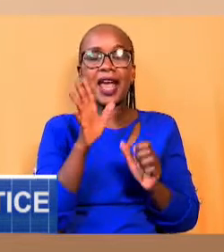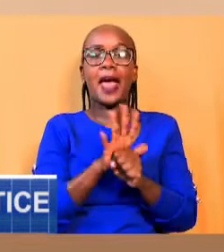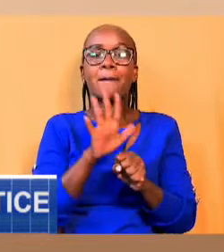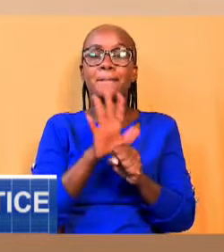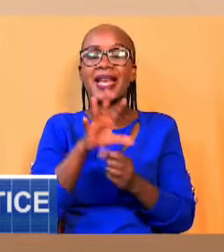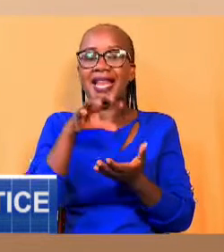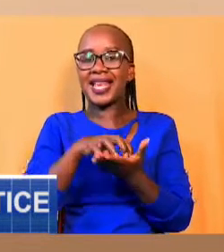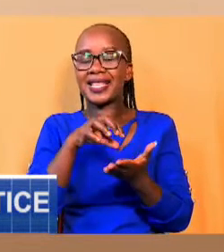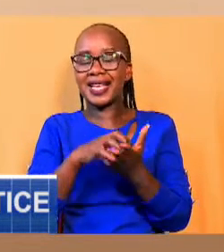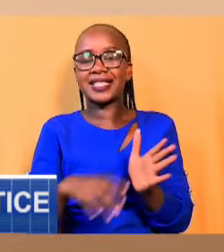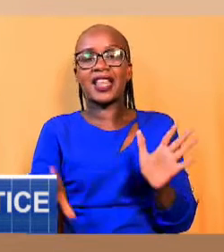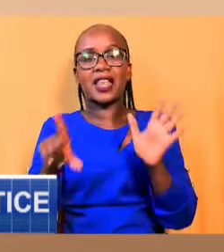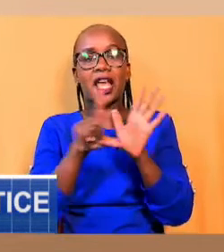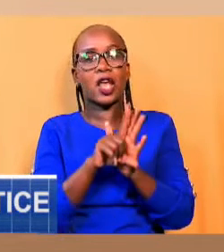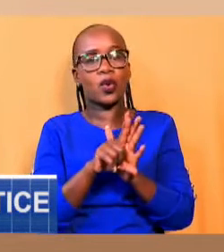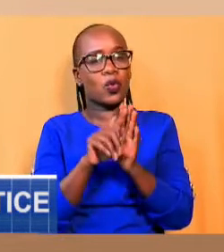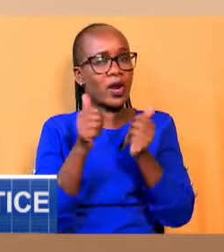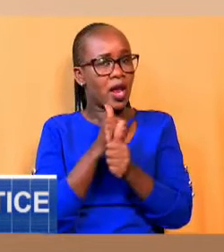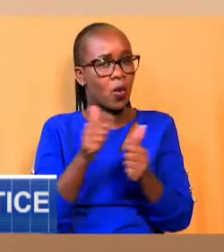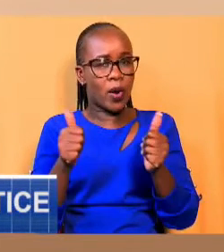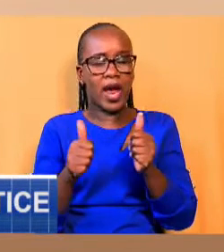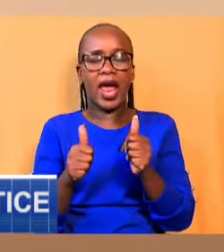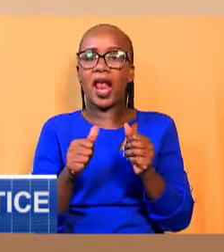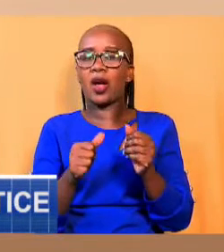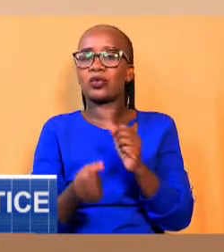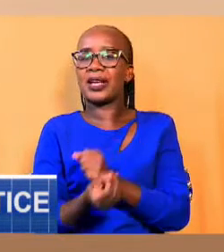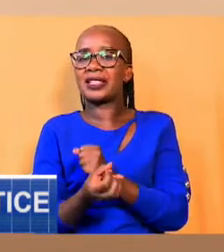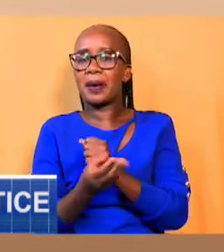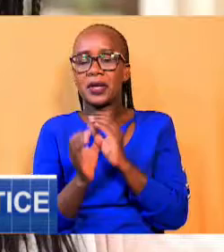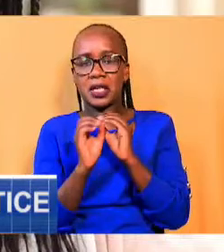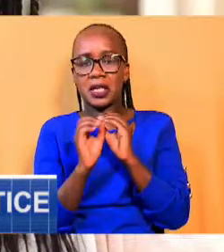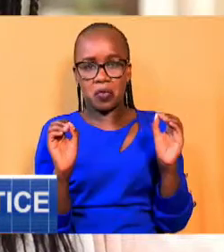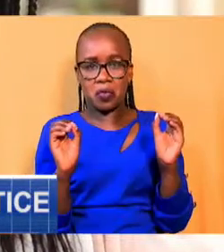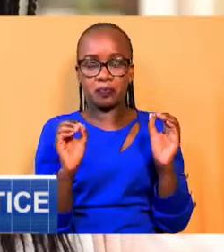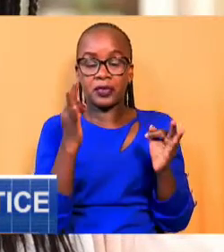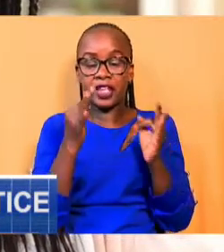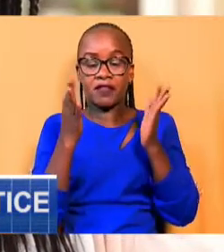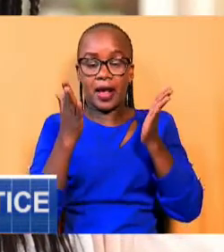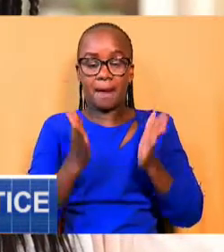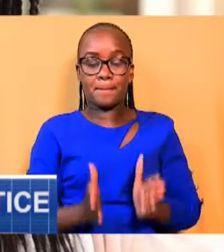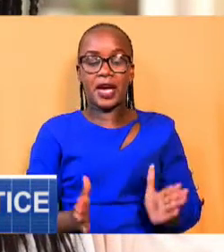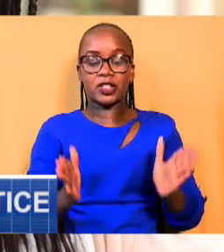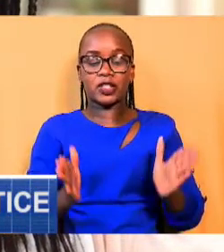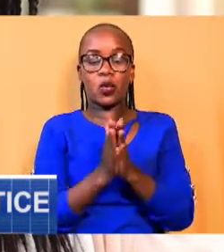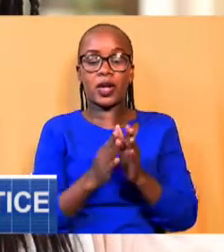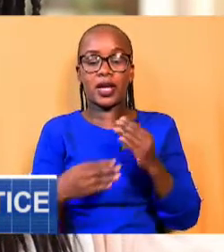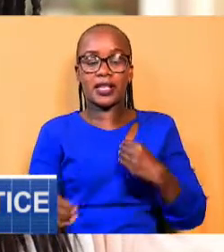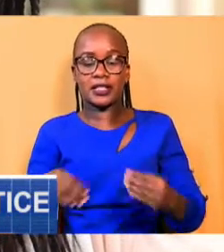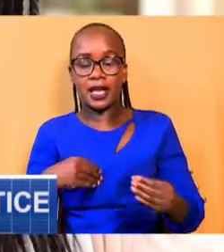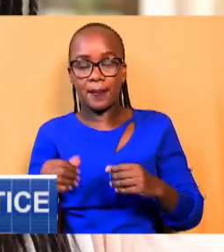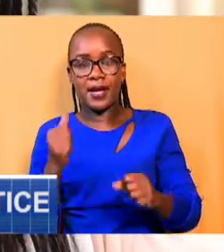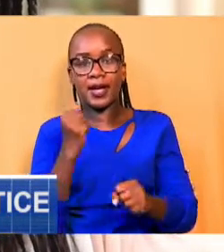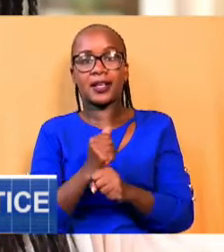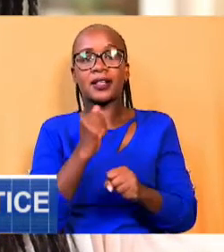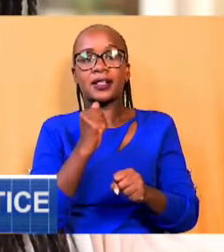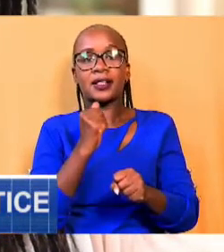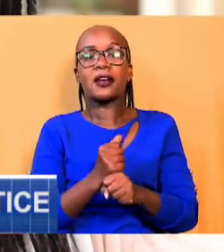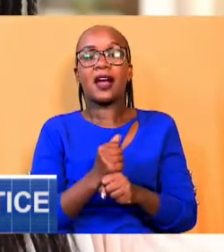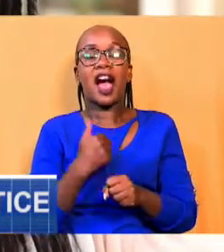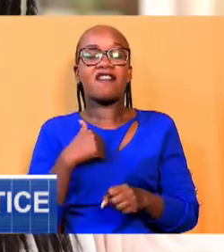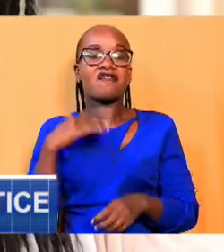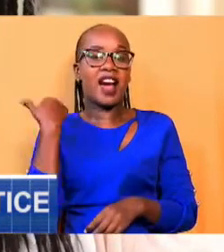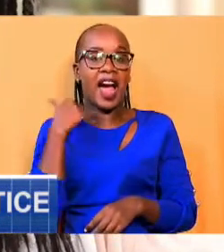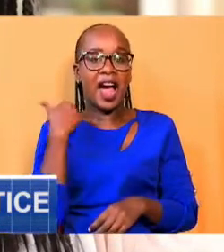many cases, the law is not well interpreted for them. If a person with disability does commit a